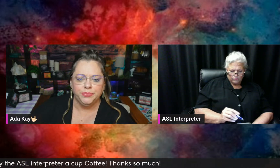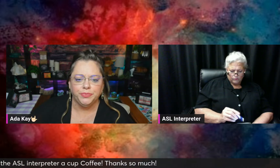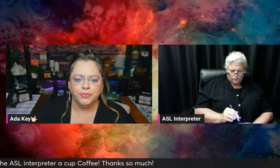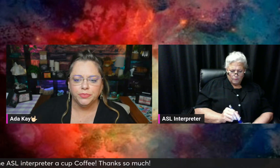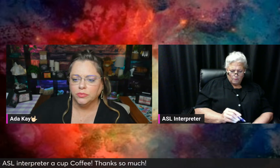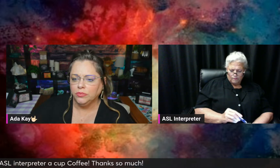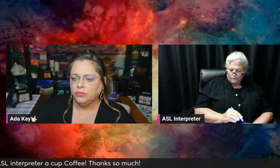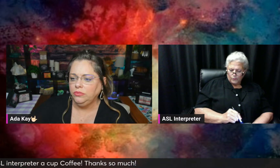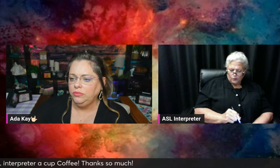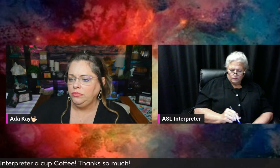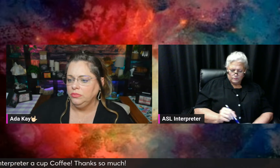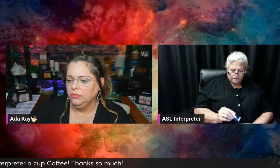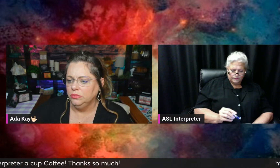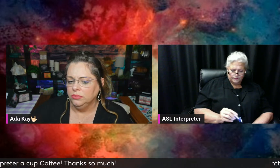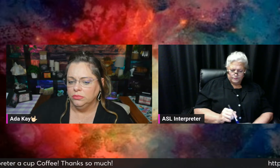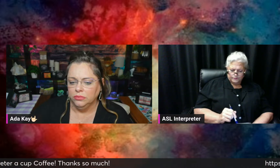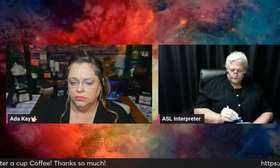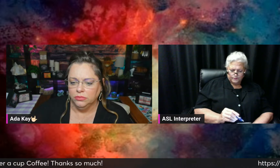know? Nope.